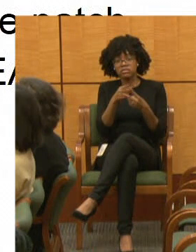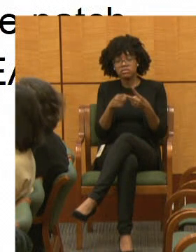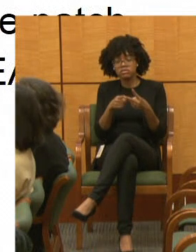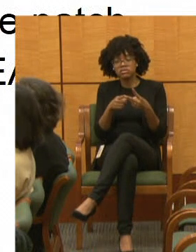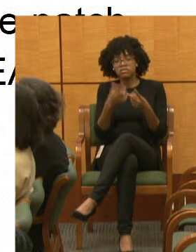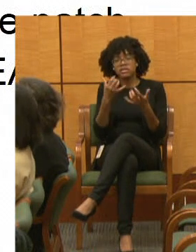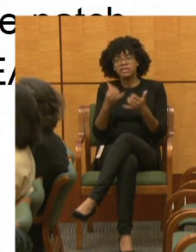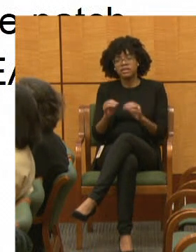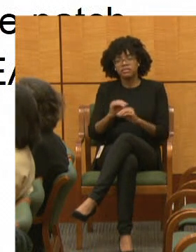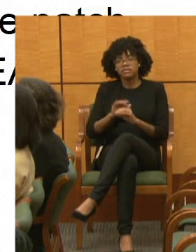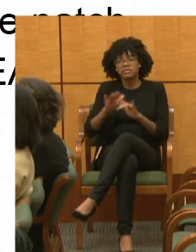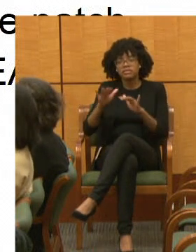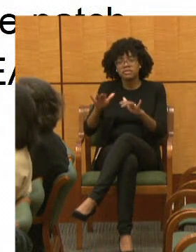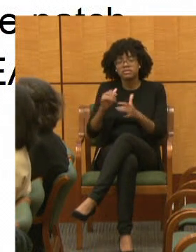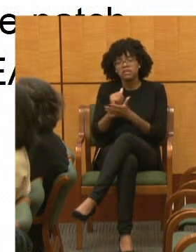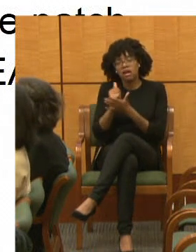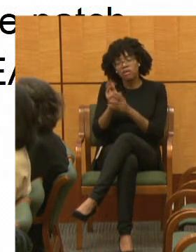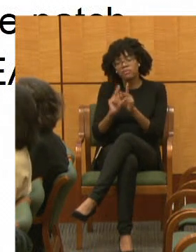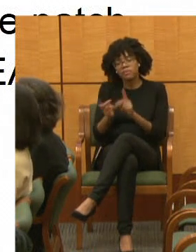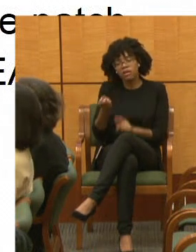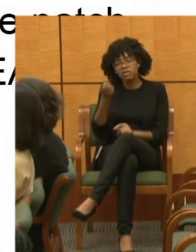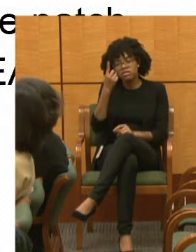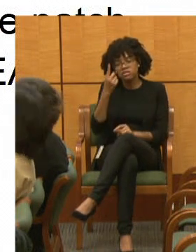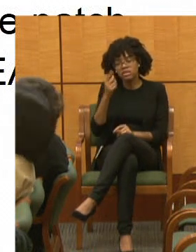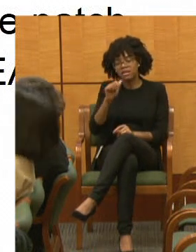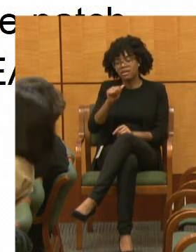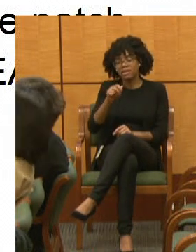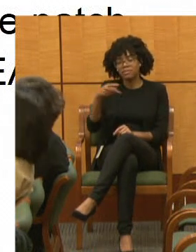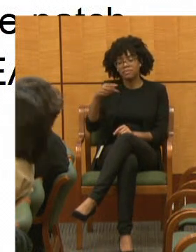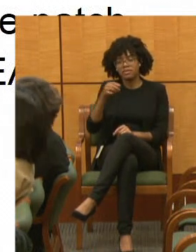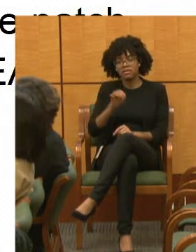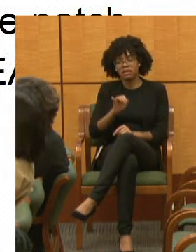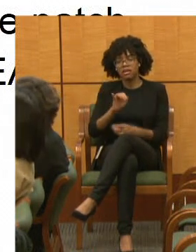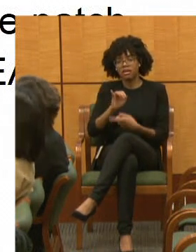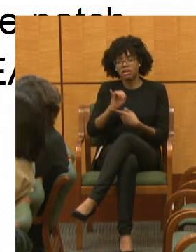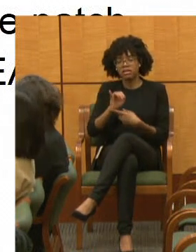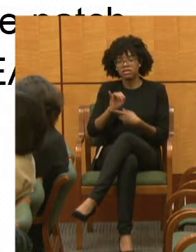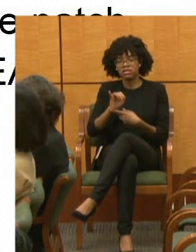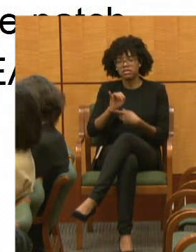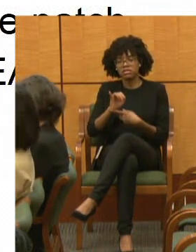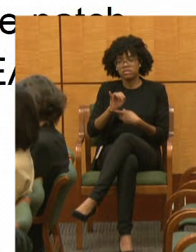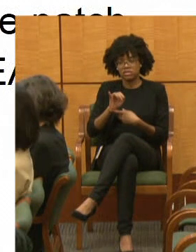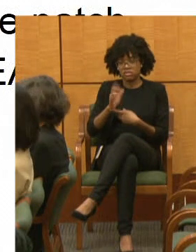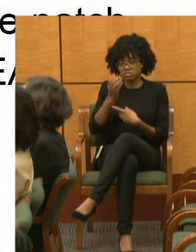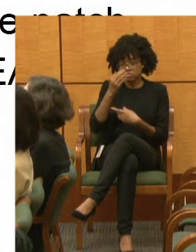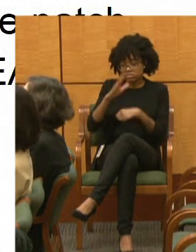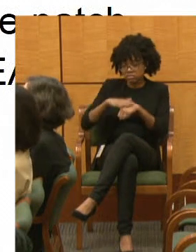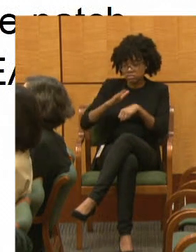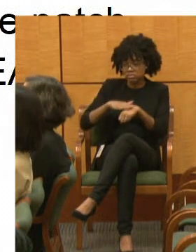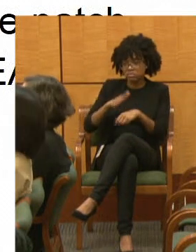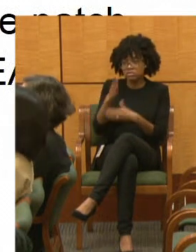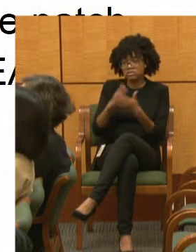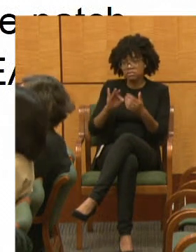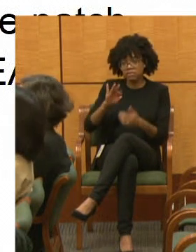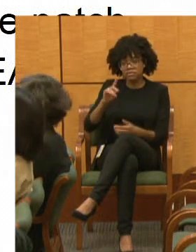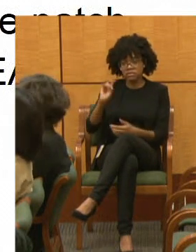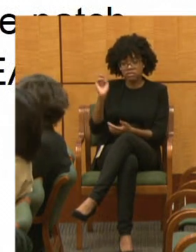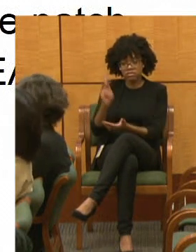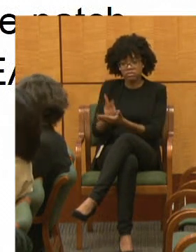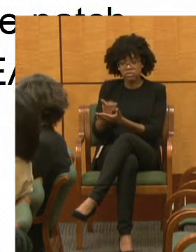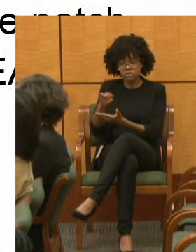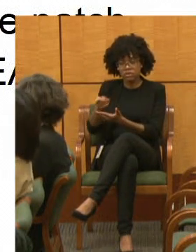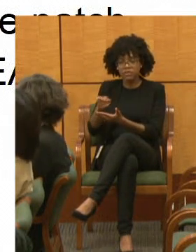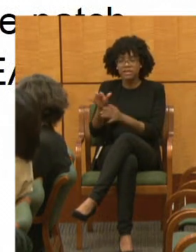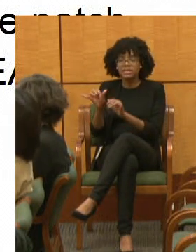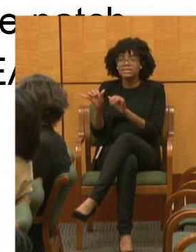active pharmaceutical ingredients, that are identical in structure to those that are naturally occurring, that are endogenous to our patients,